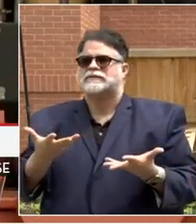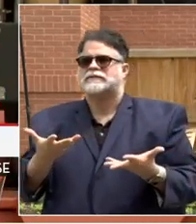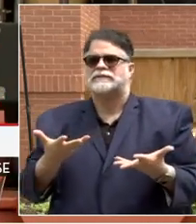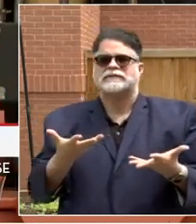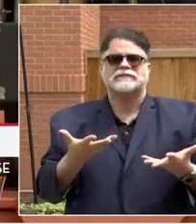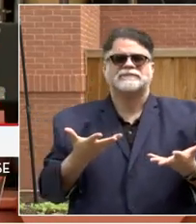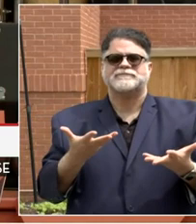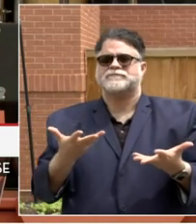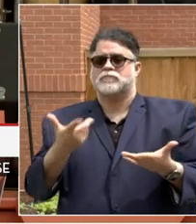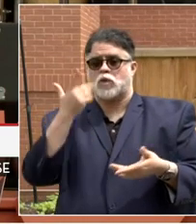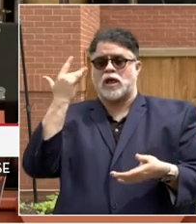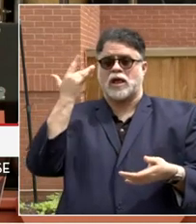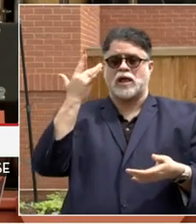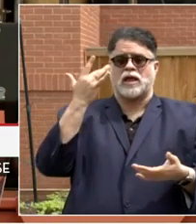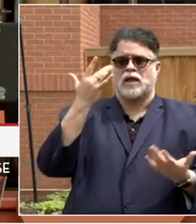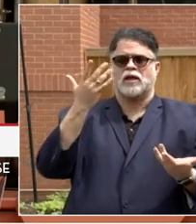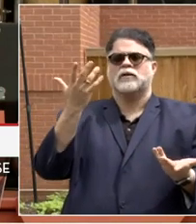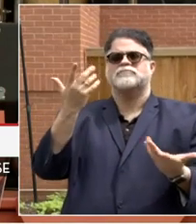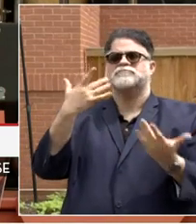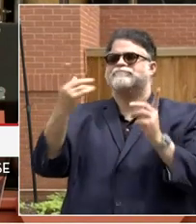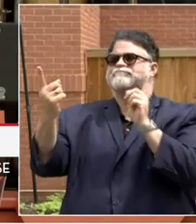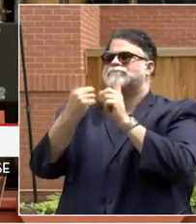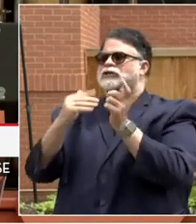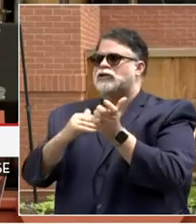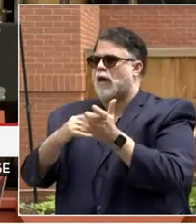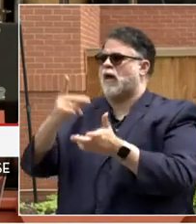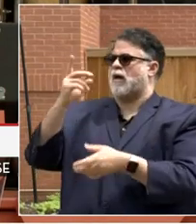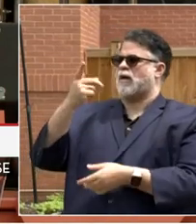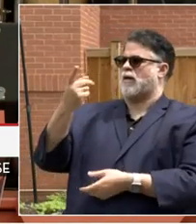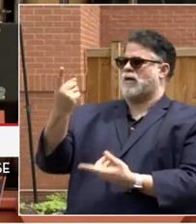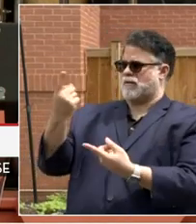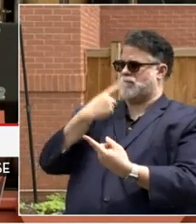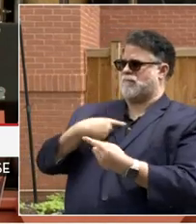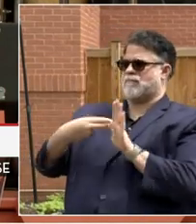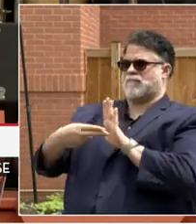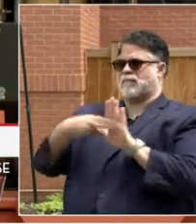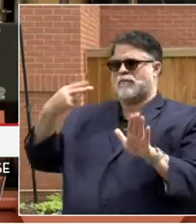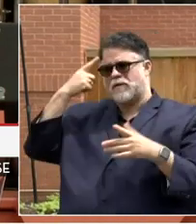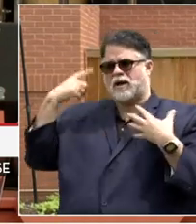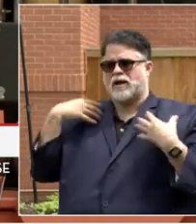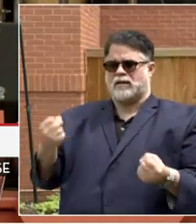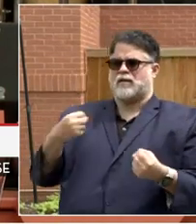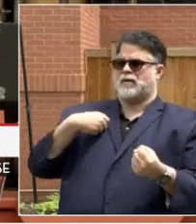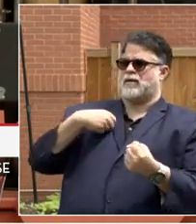health condition. It could be elevated stress,